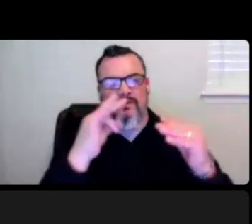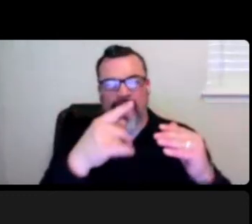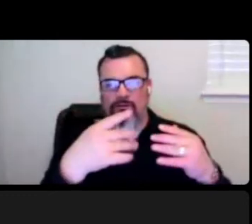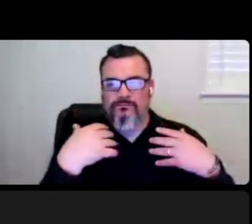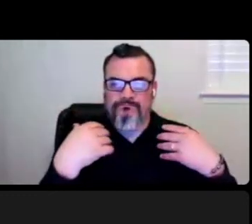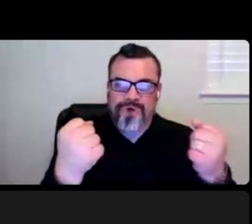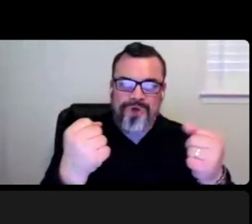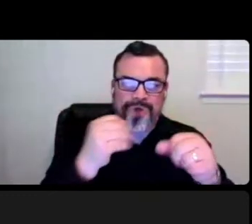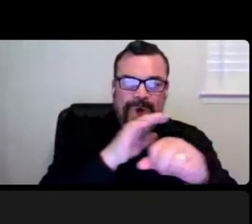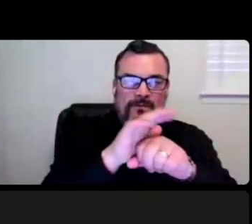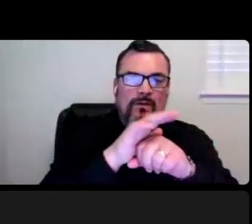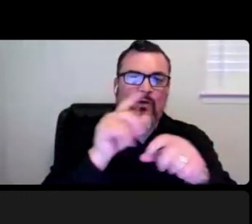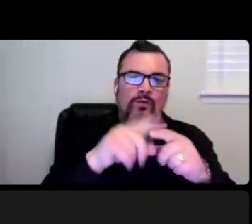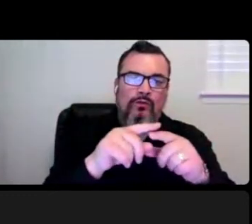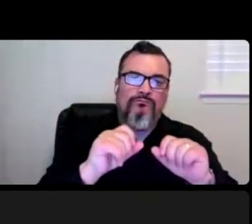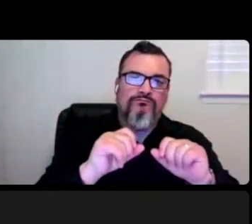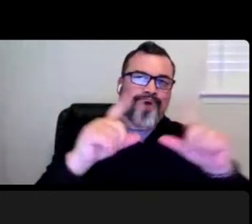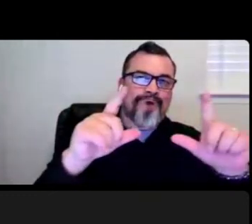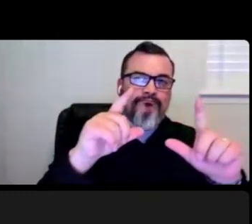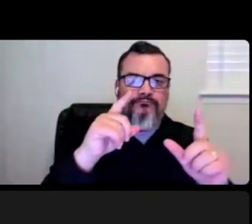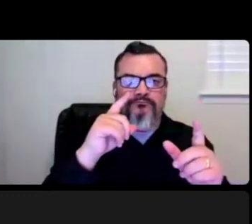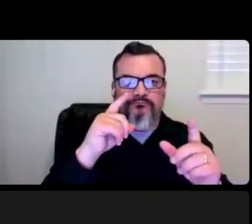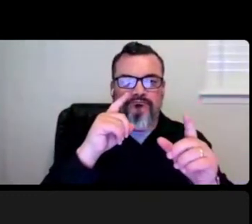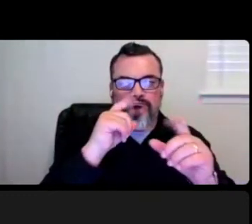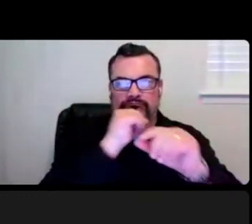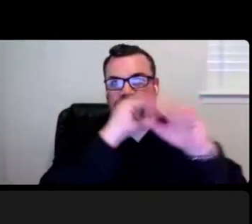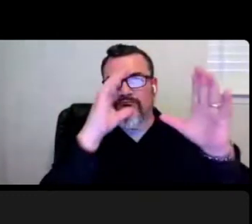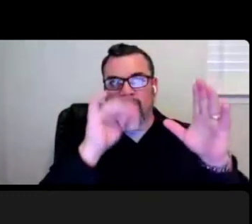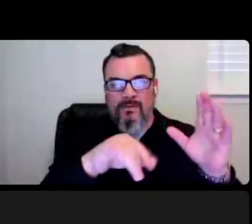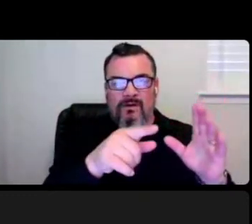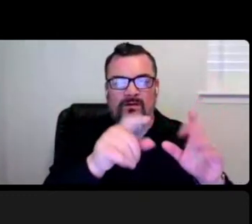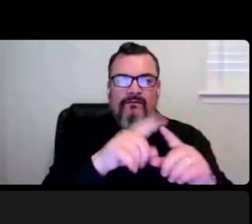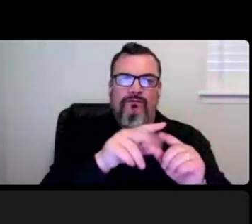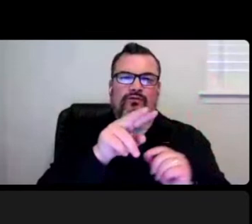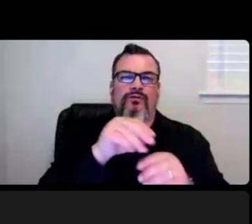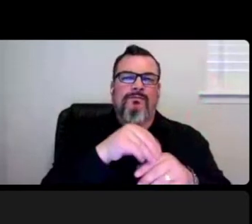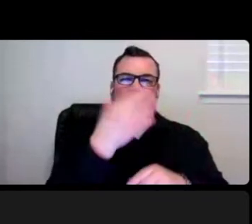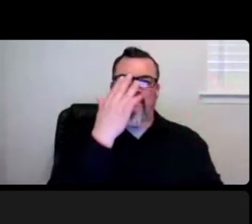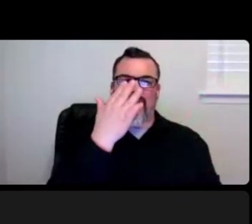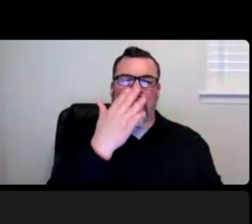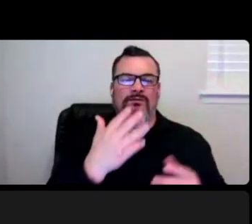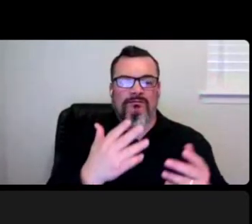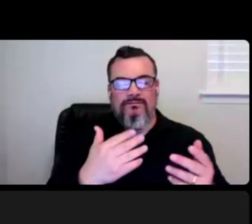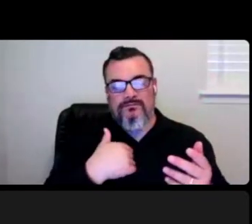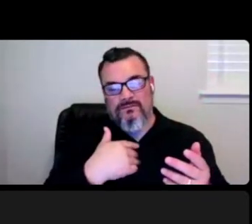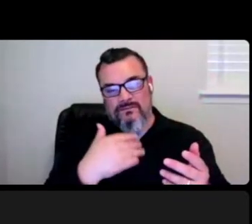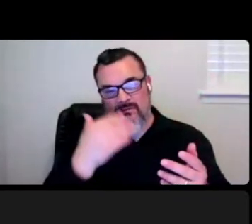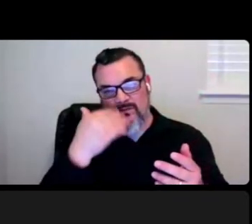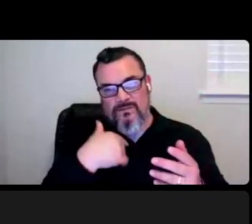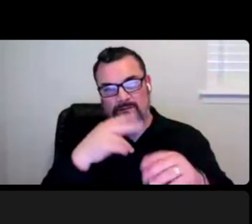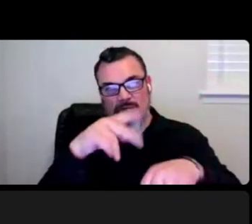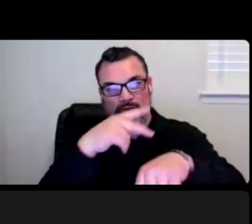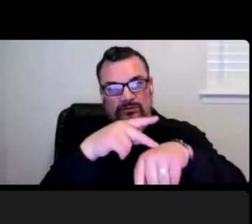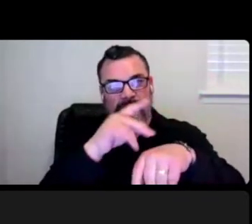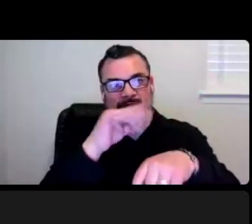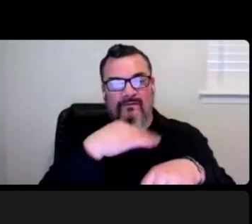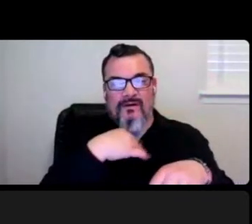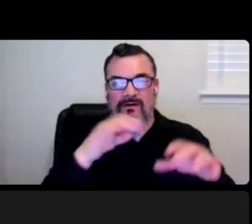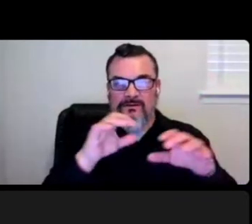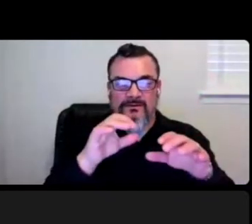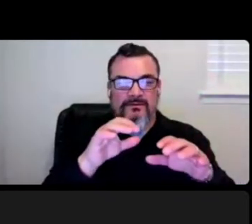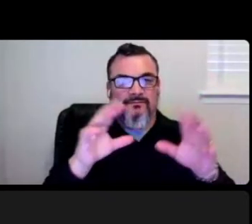enough to put out a vision like this, you have to look in the mirror. I used to know when I was a principal, if I did an